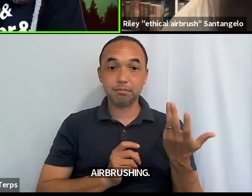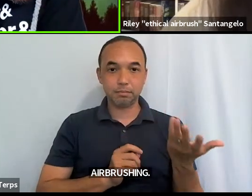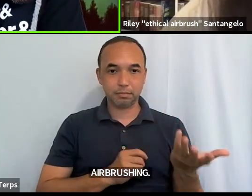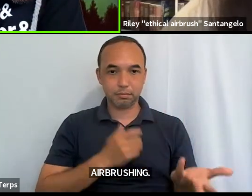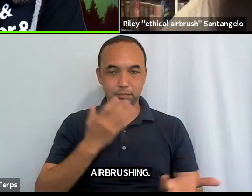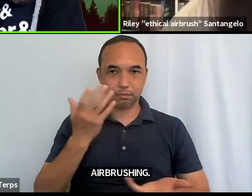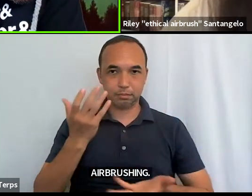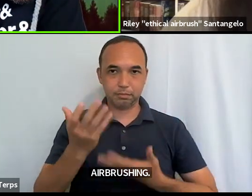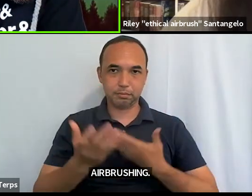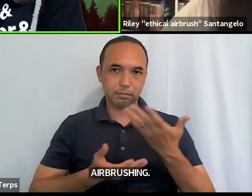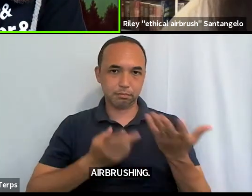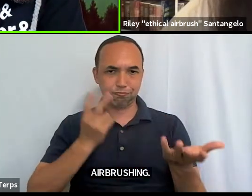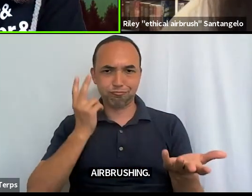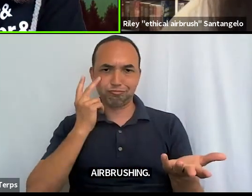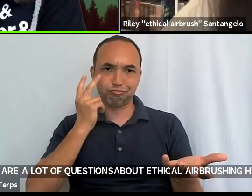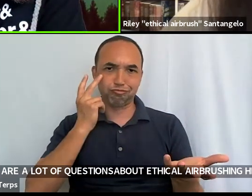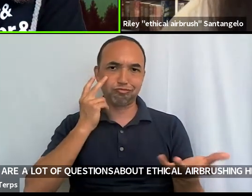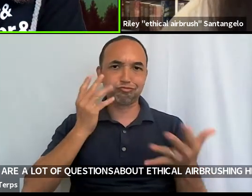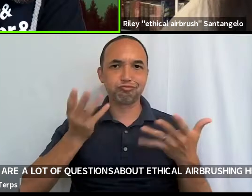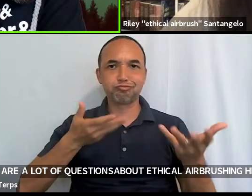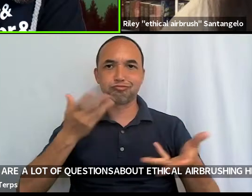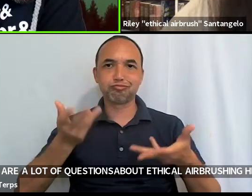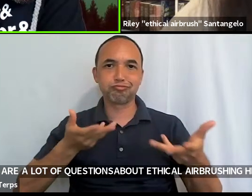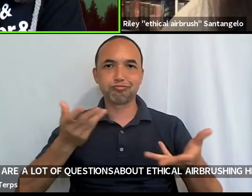Let's say